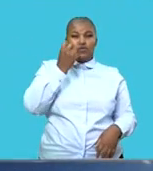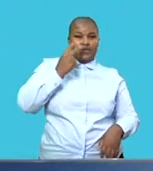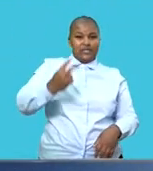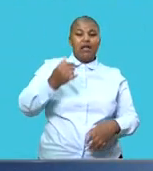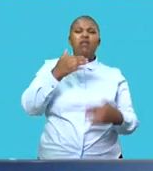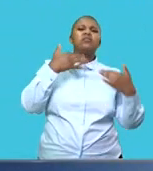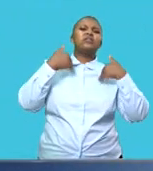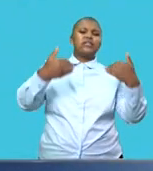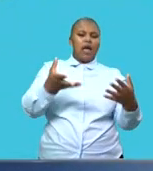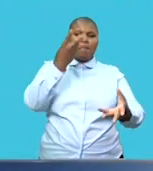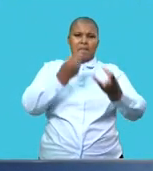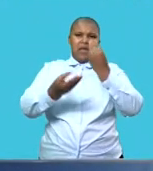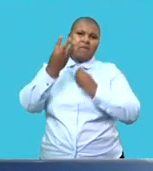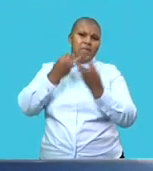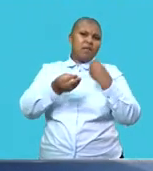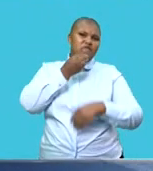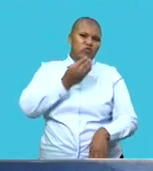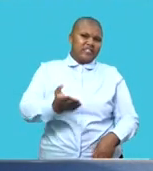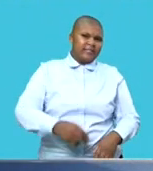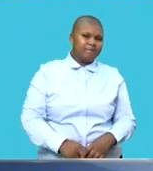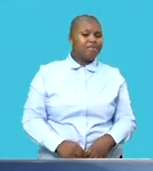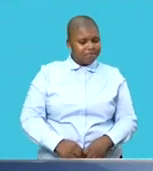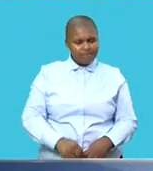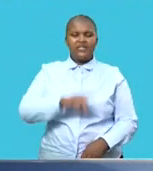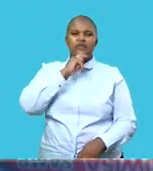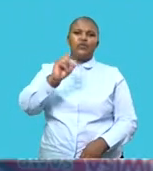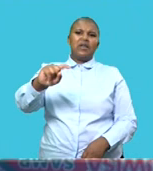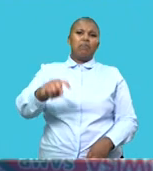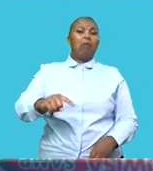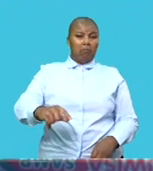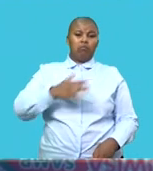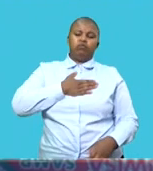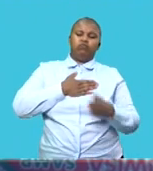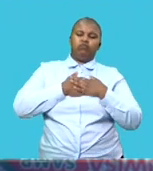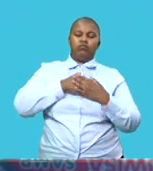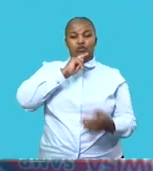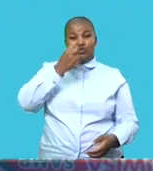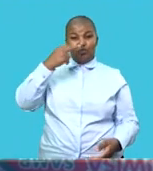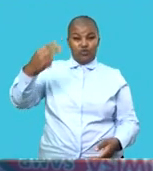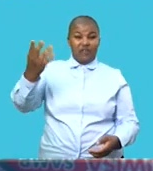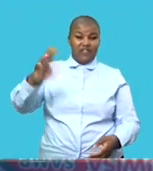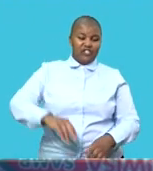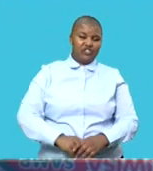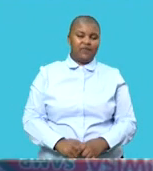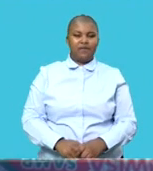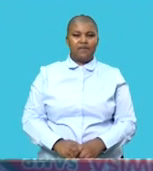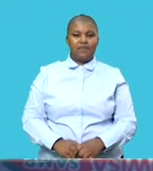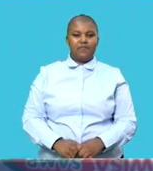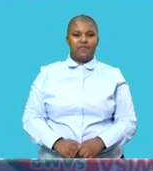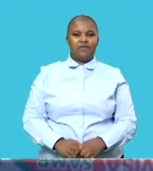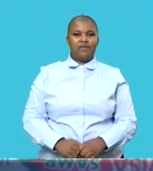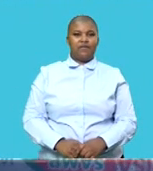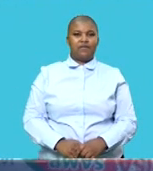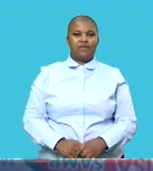mo a ananetseng gore nehelo ena ke ipulamadiboho nehelong tseo ba tlilong go di etsa isao. This is the